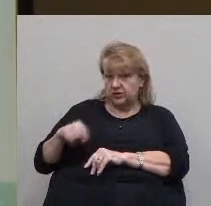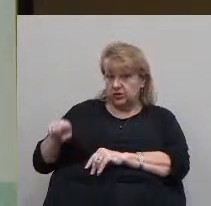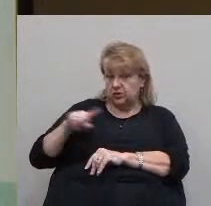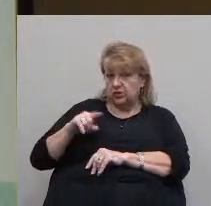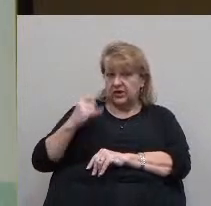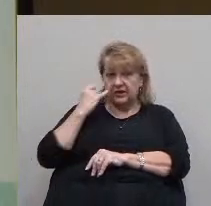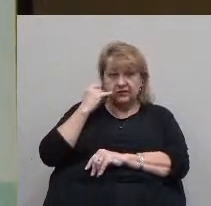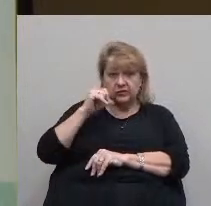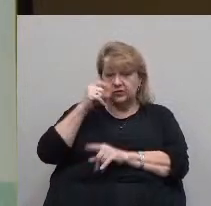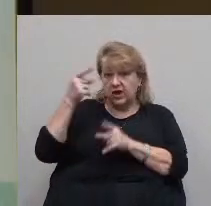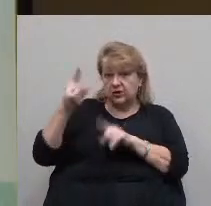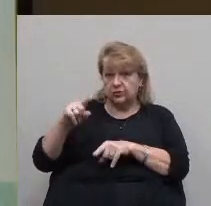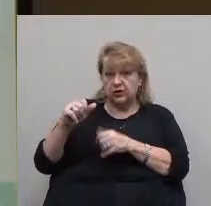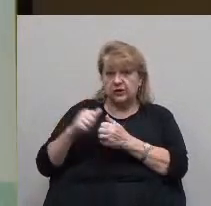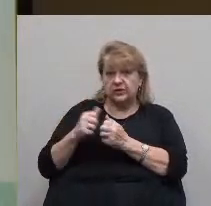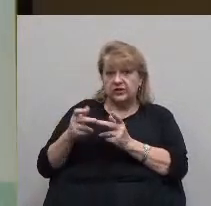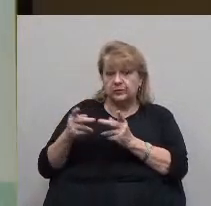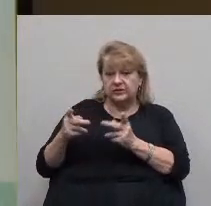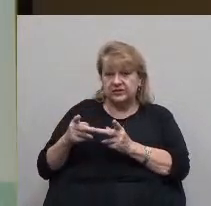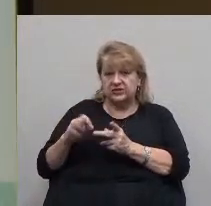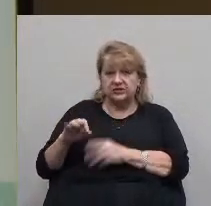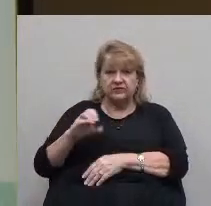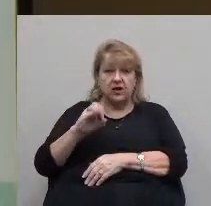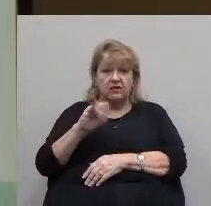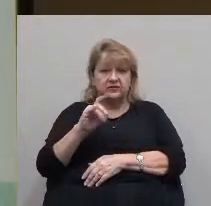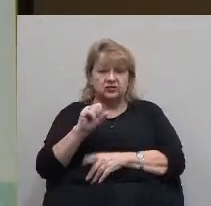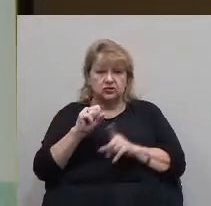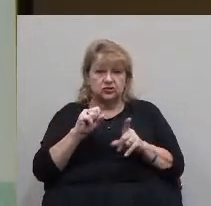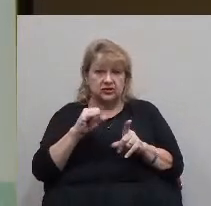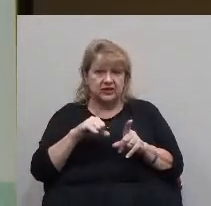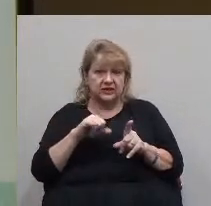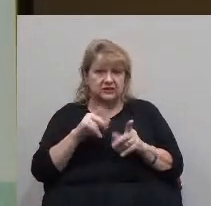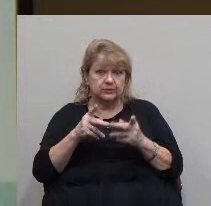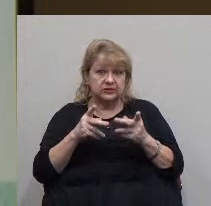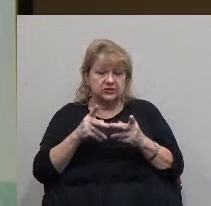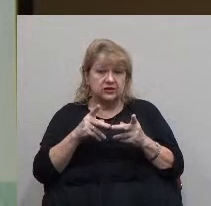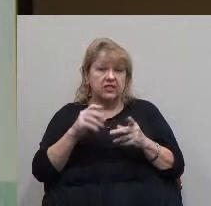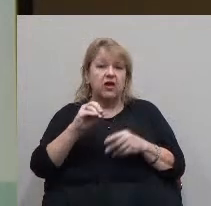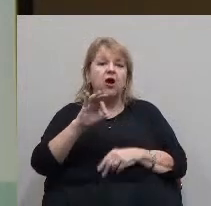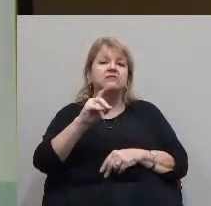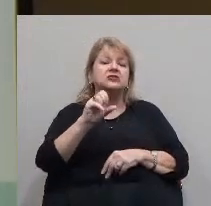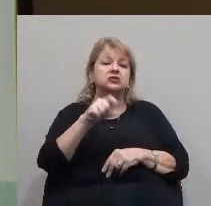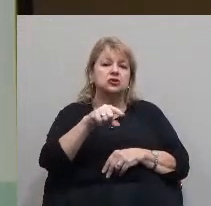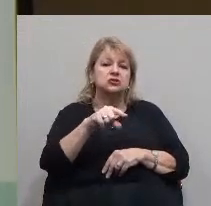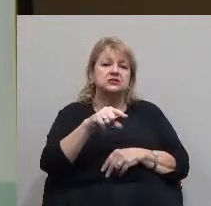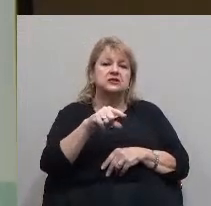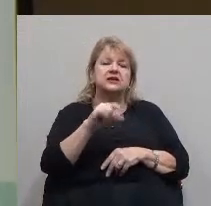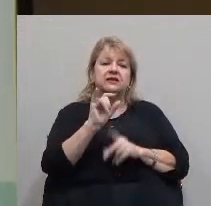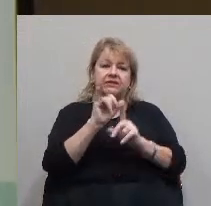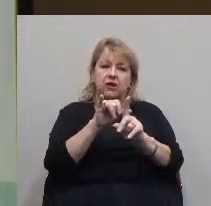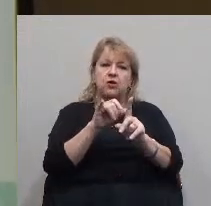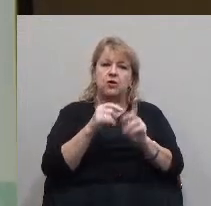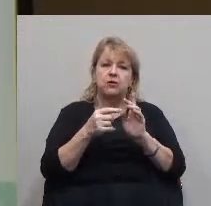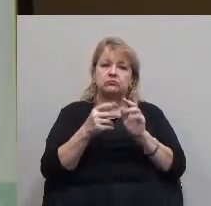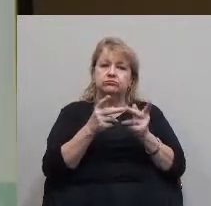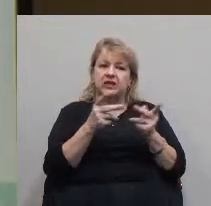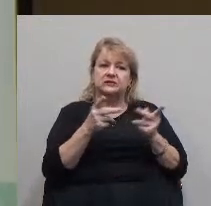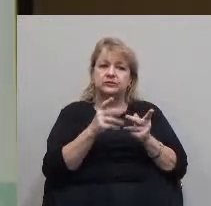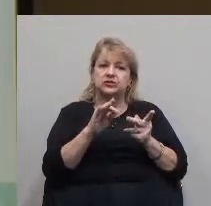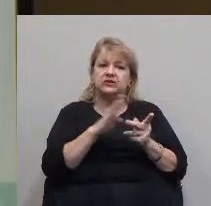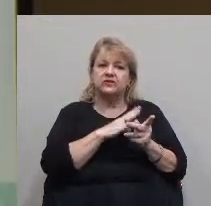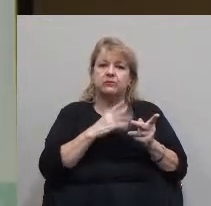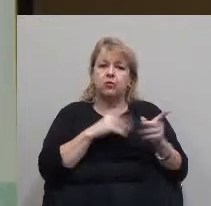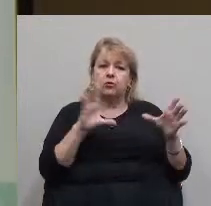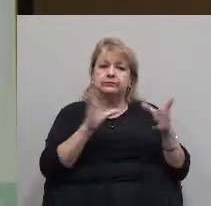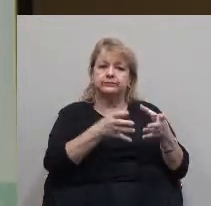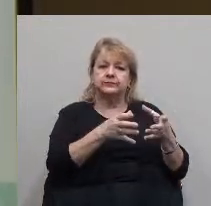if you don't agree with the position of the officers, which is the position of the board, if you don't agree, you have the right to go to the table and